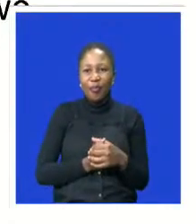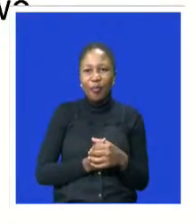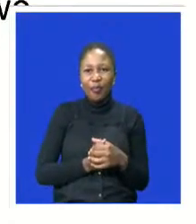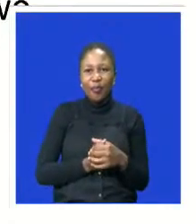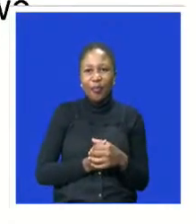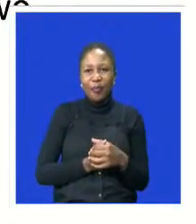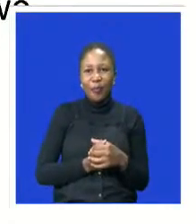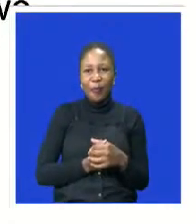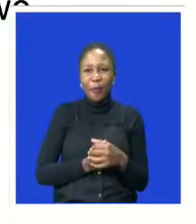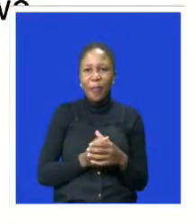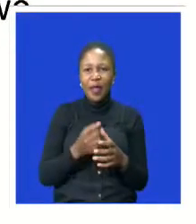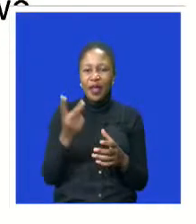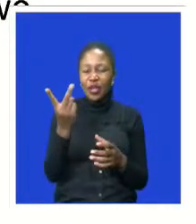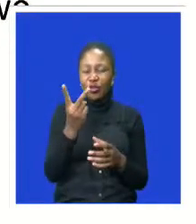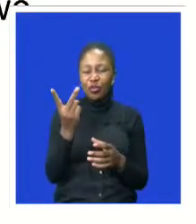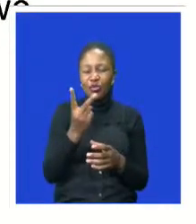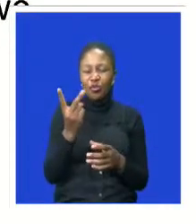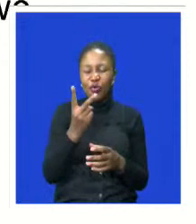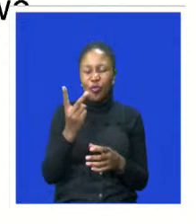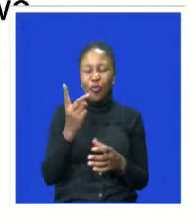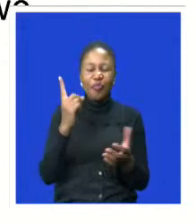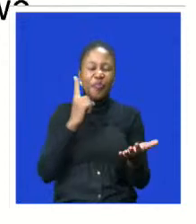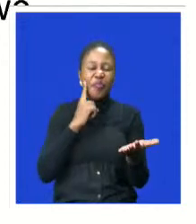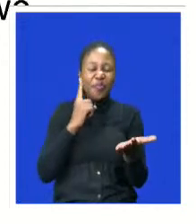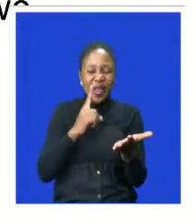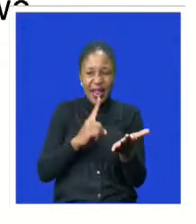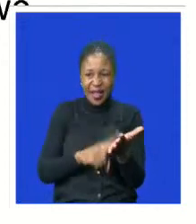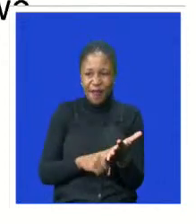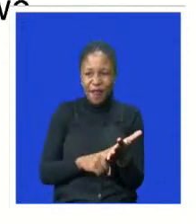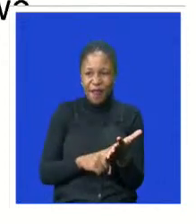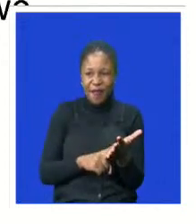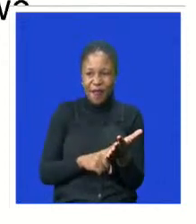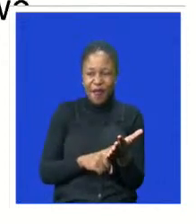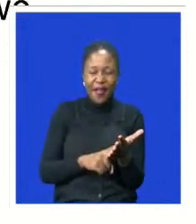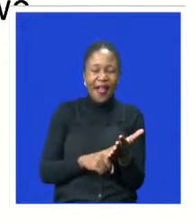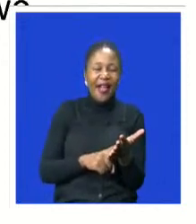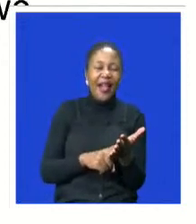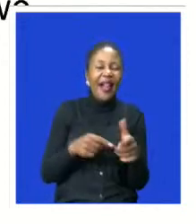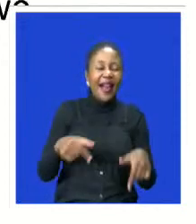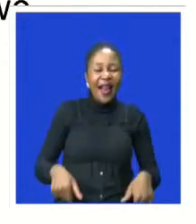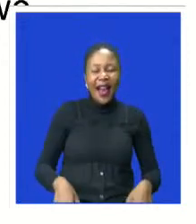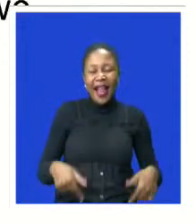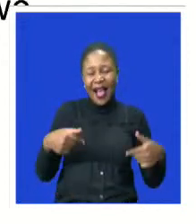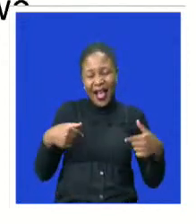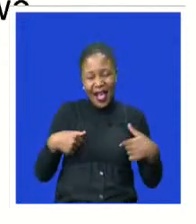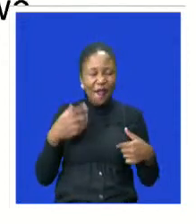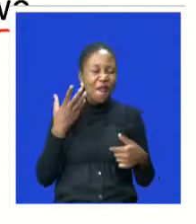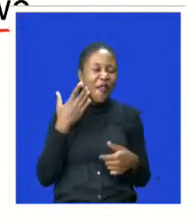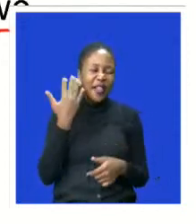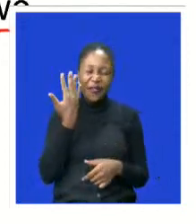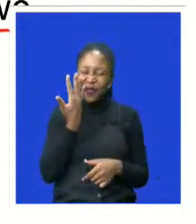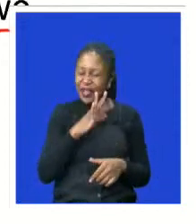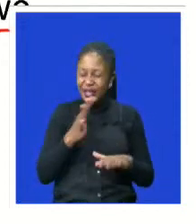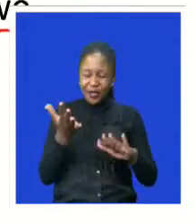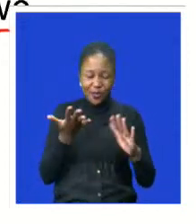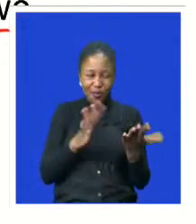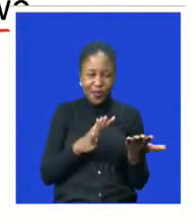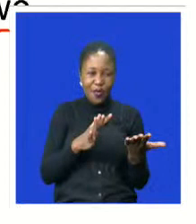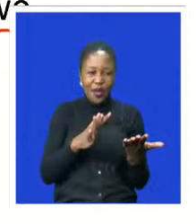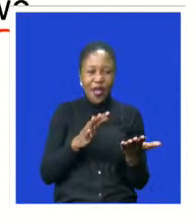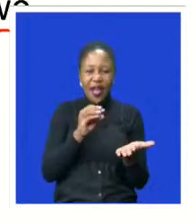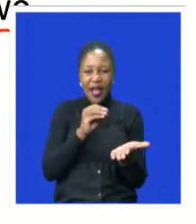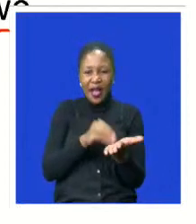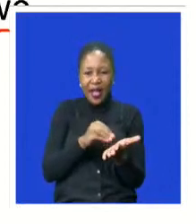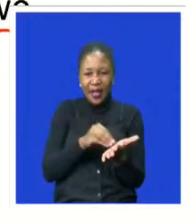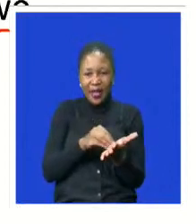they believed in life after death. There were intermarriages between the two groups.